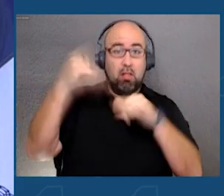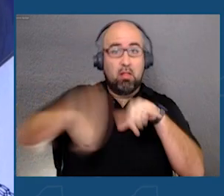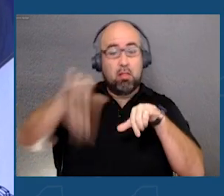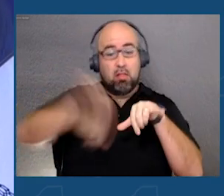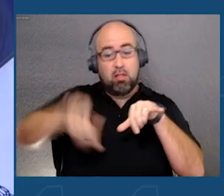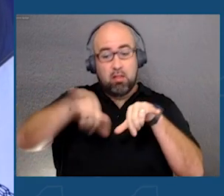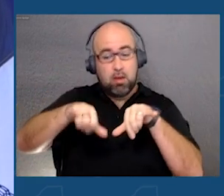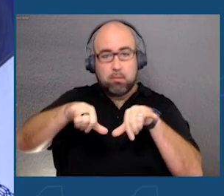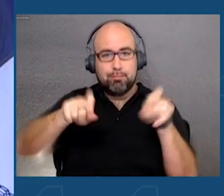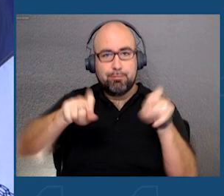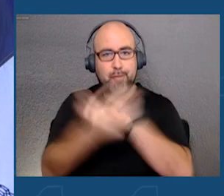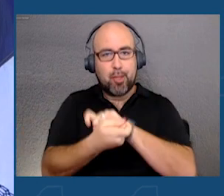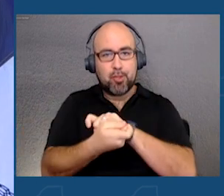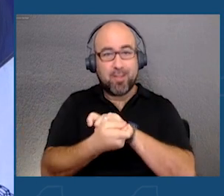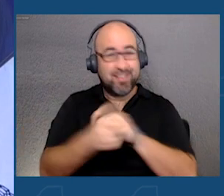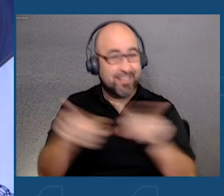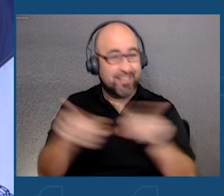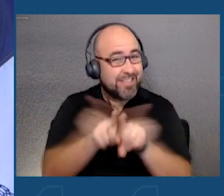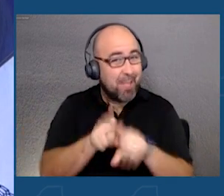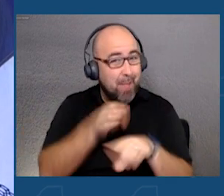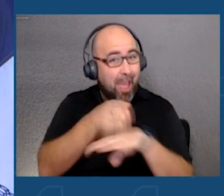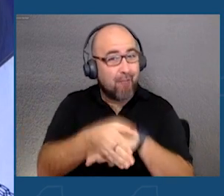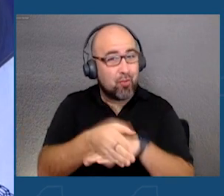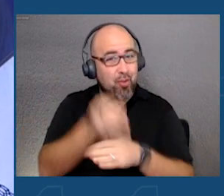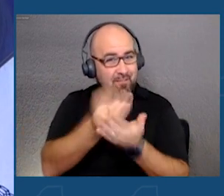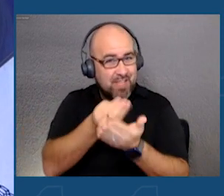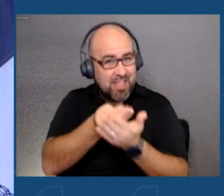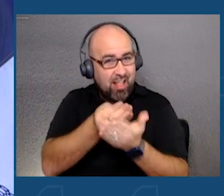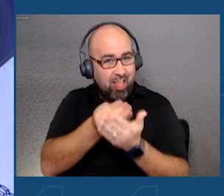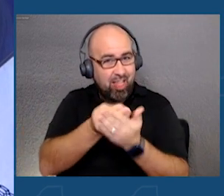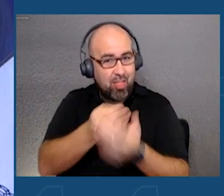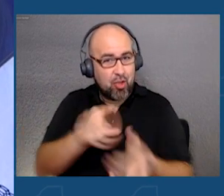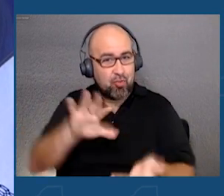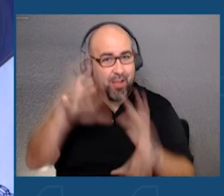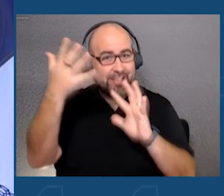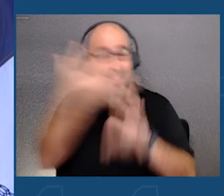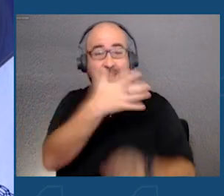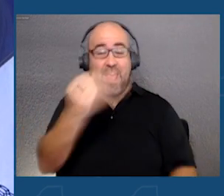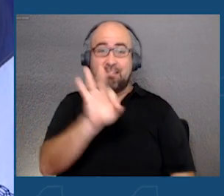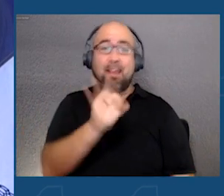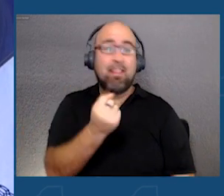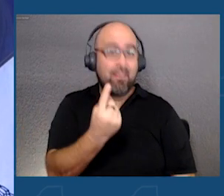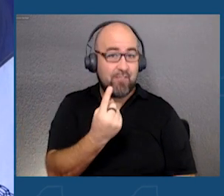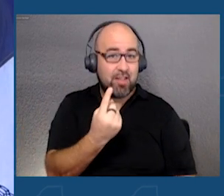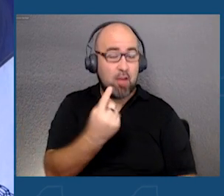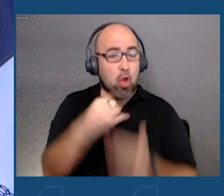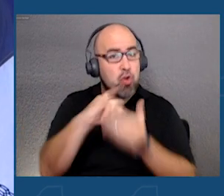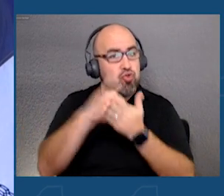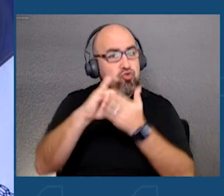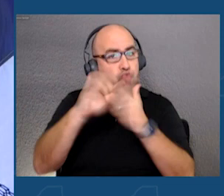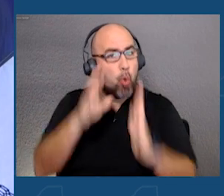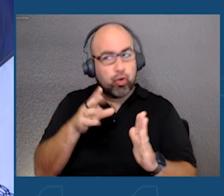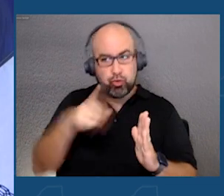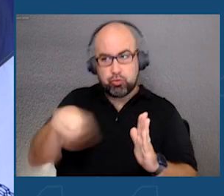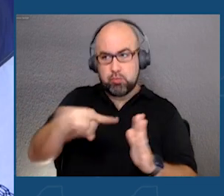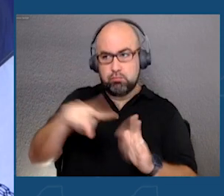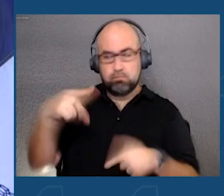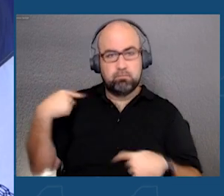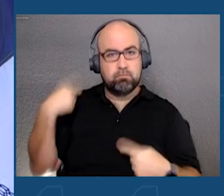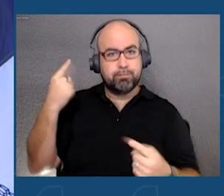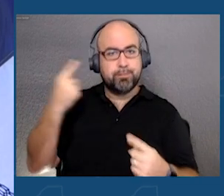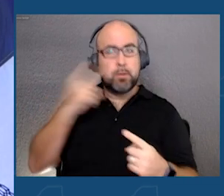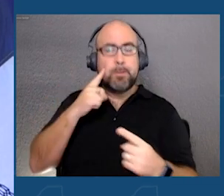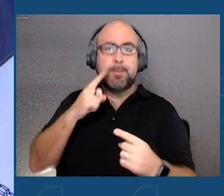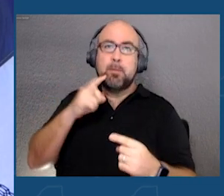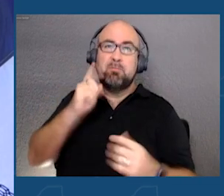fiscal crisis and just like it did after 9/11. New Yorkers have shown a remarkable ability to meet these moments and